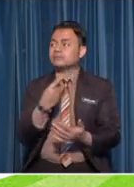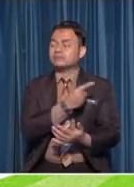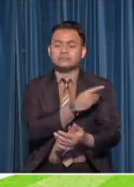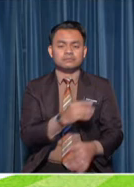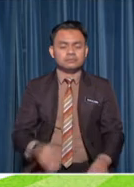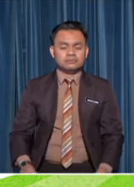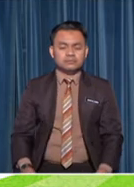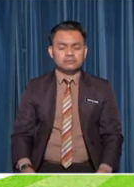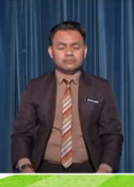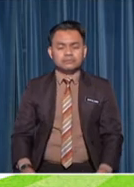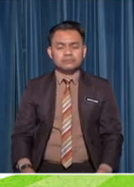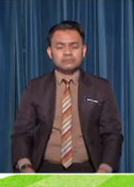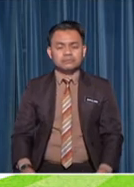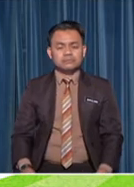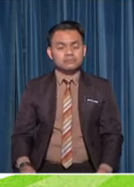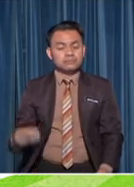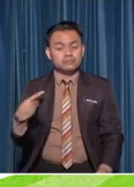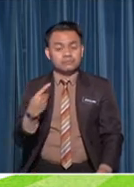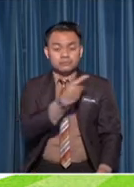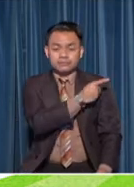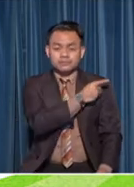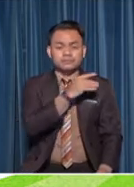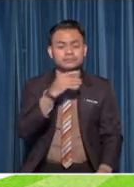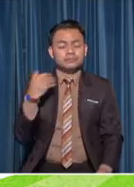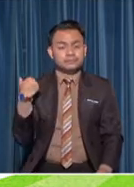We have five senses.